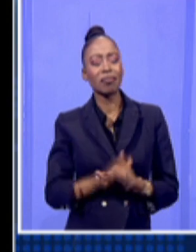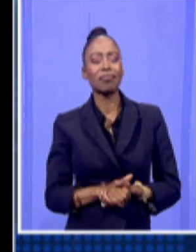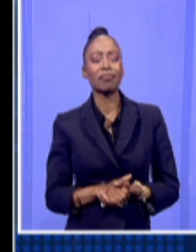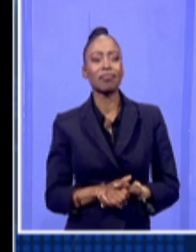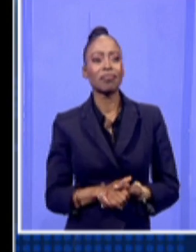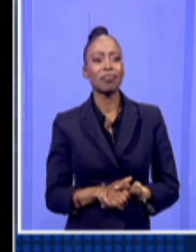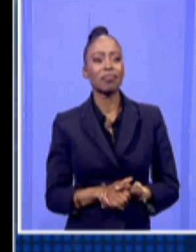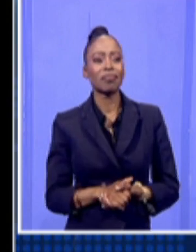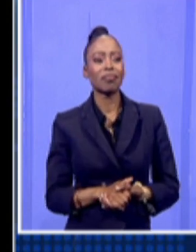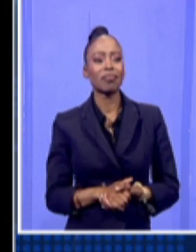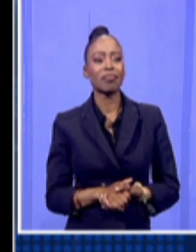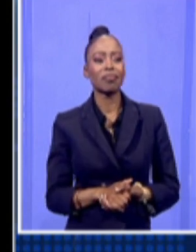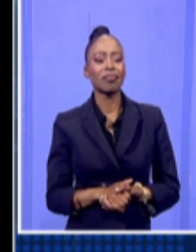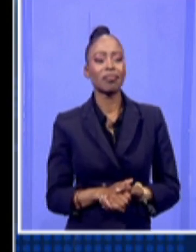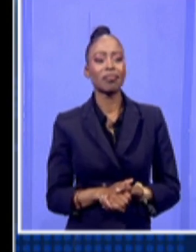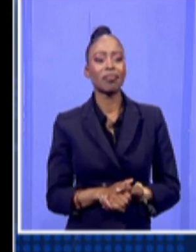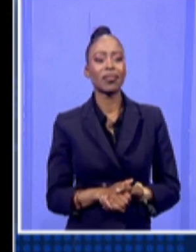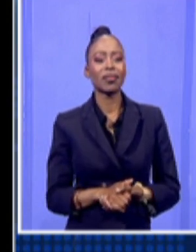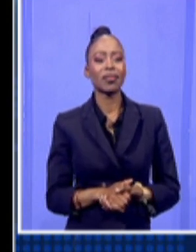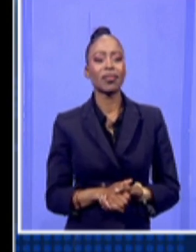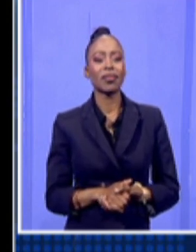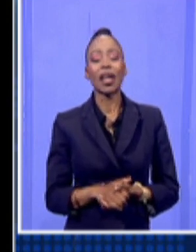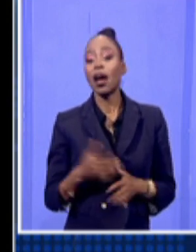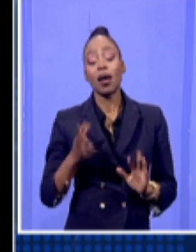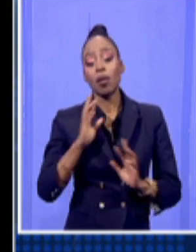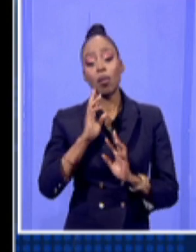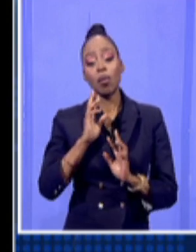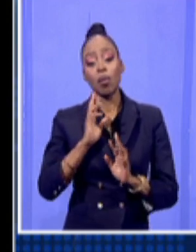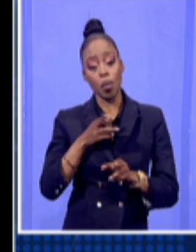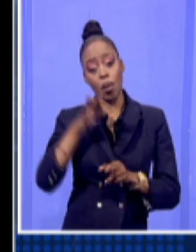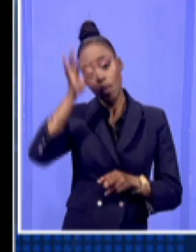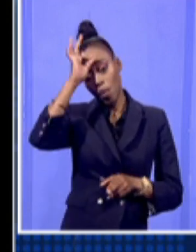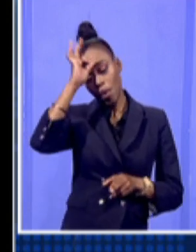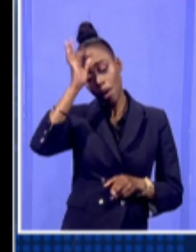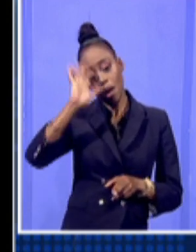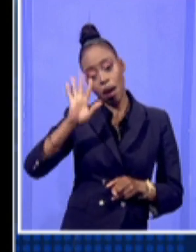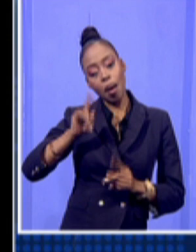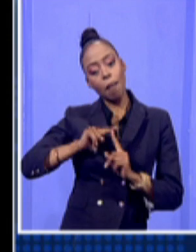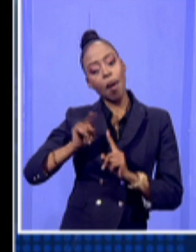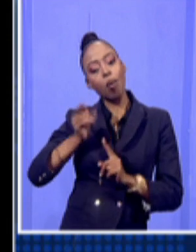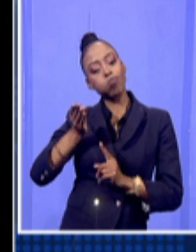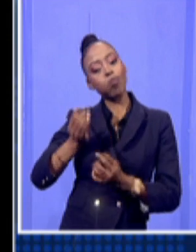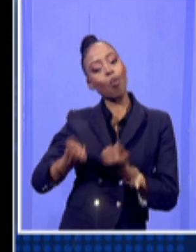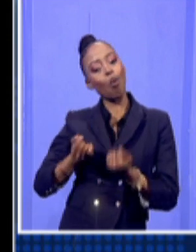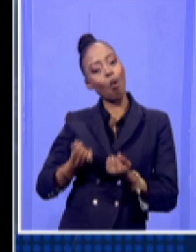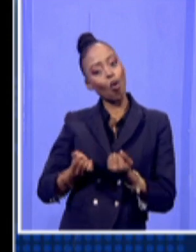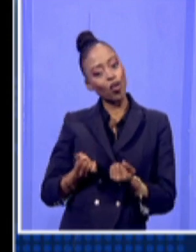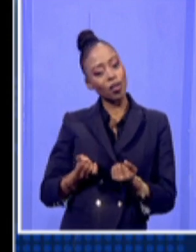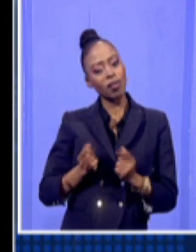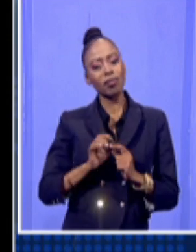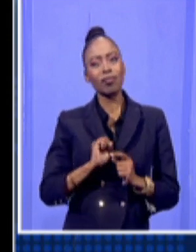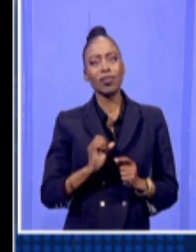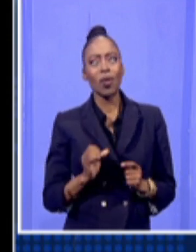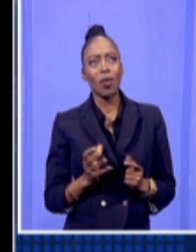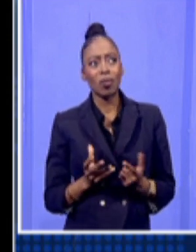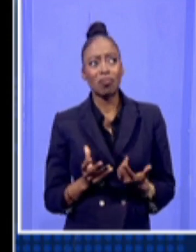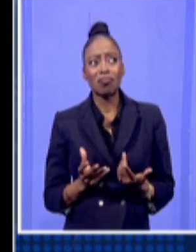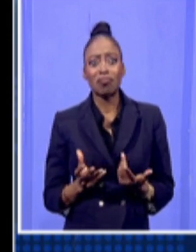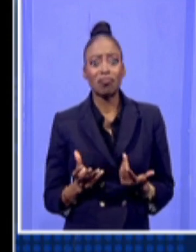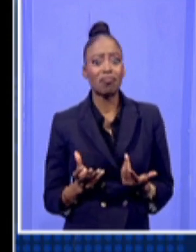Well, not taken to the police, but is in the hands of the court. So this is